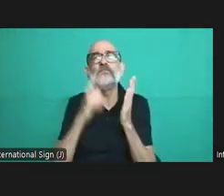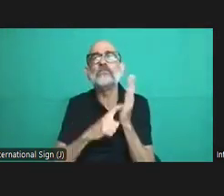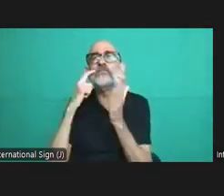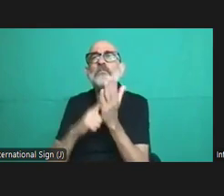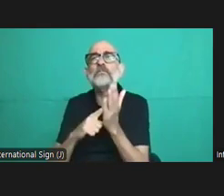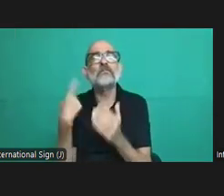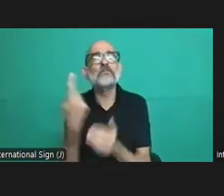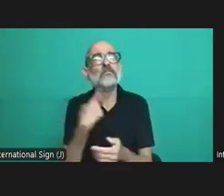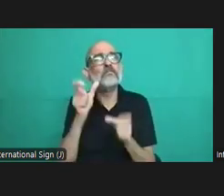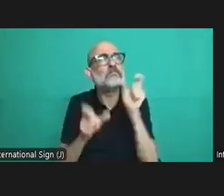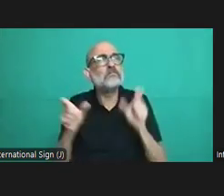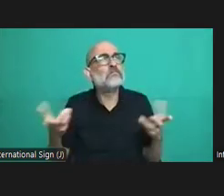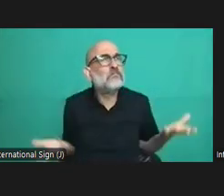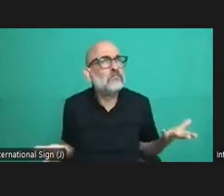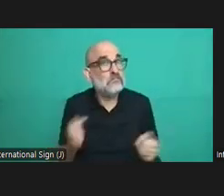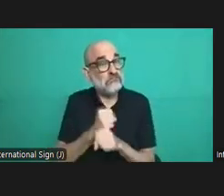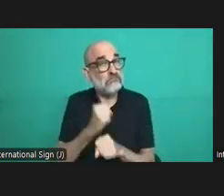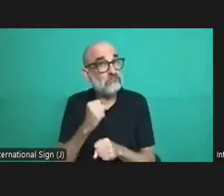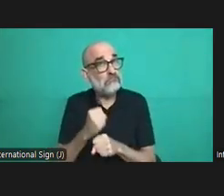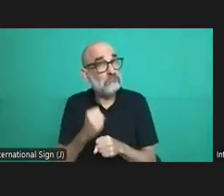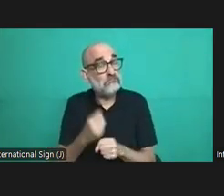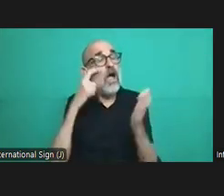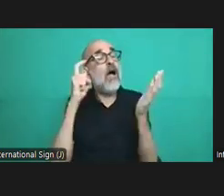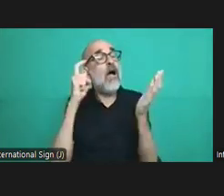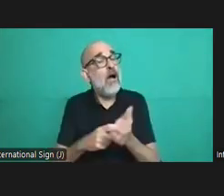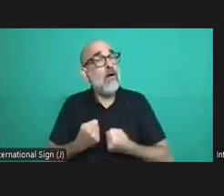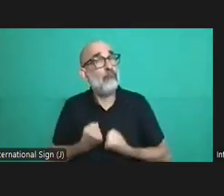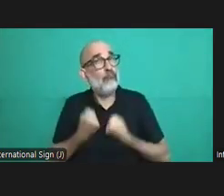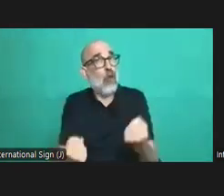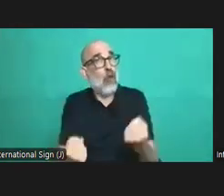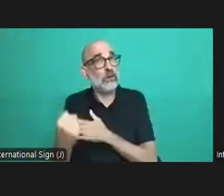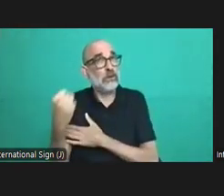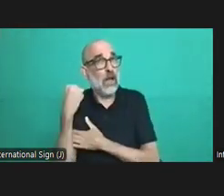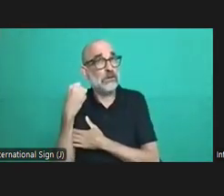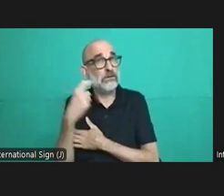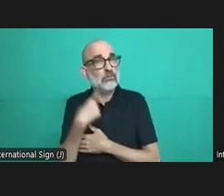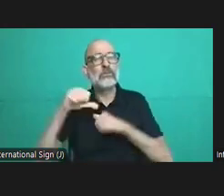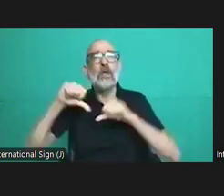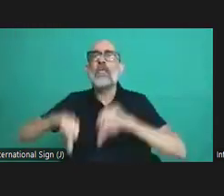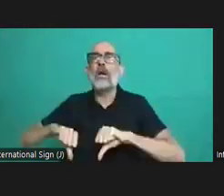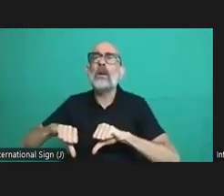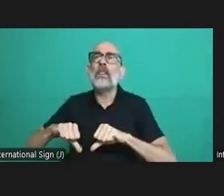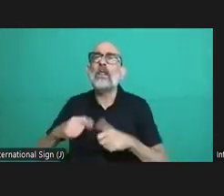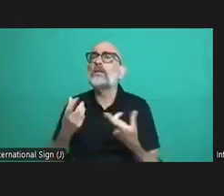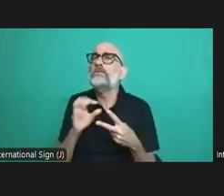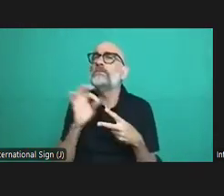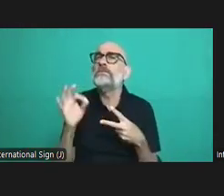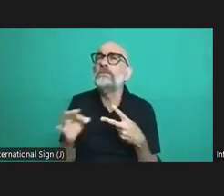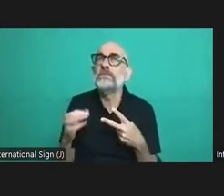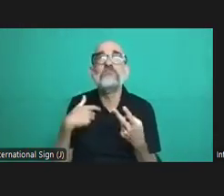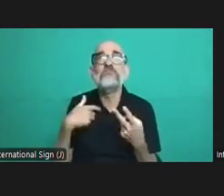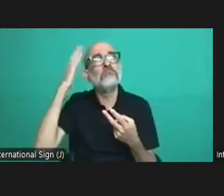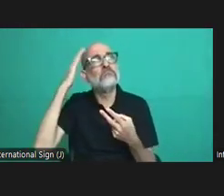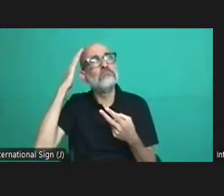that, particularly for us, this evaluation will help us to develop a more resilient health system, a